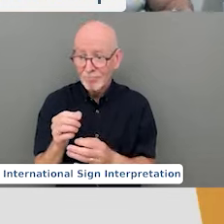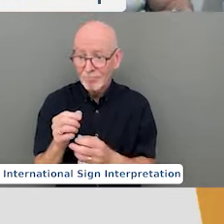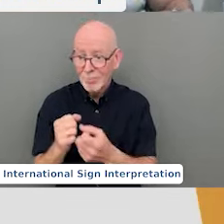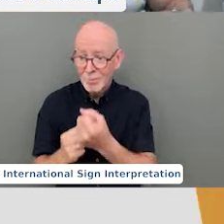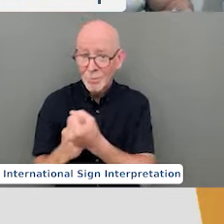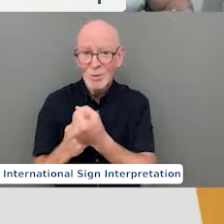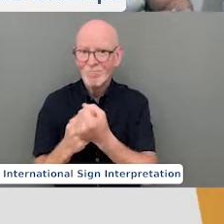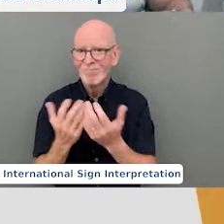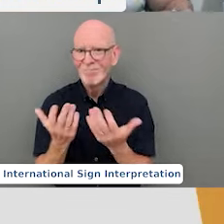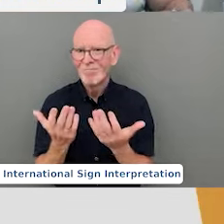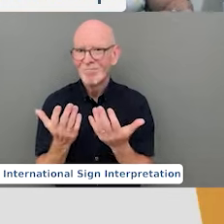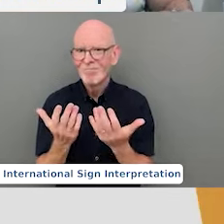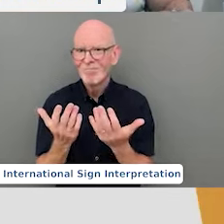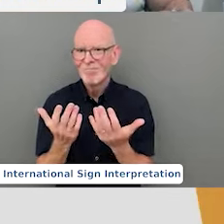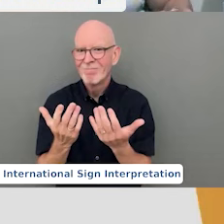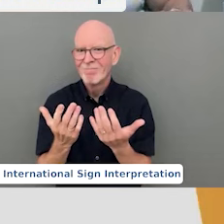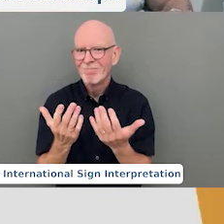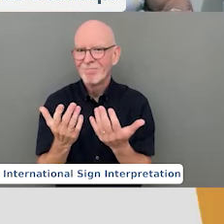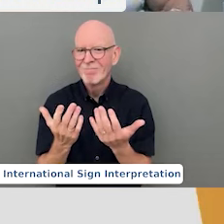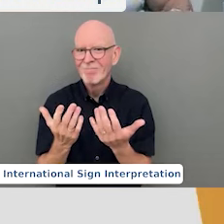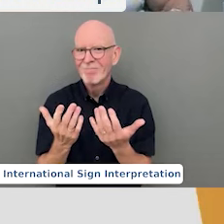children with disabilities, for instance,